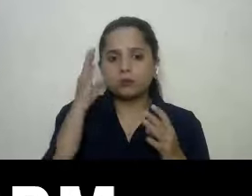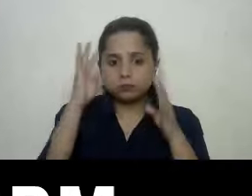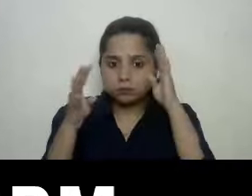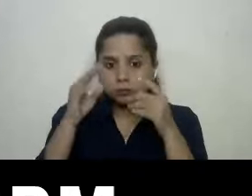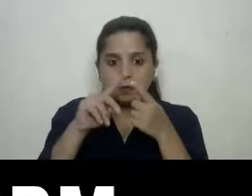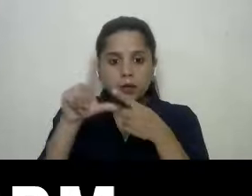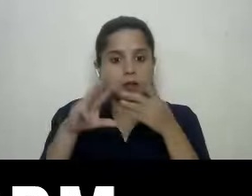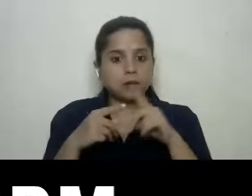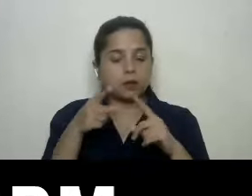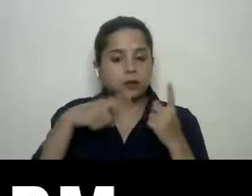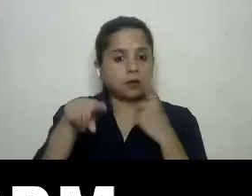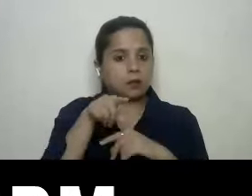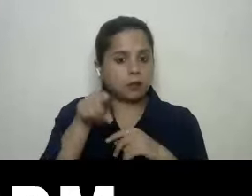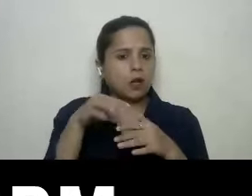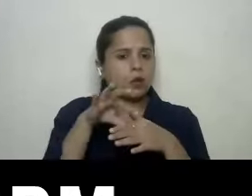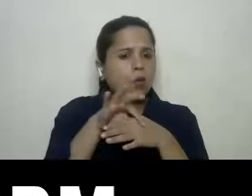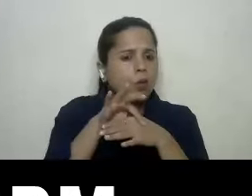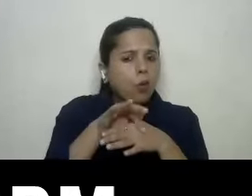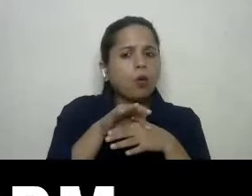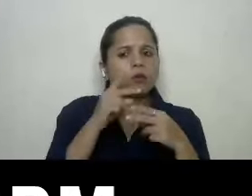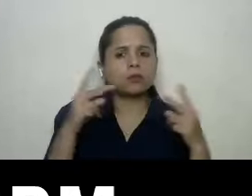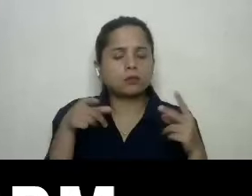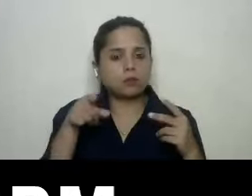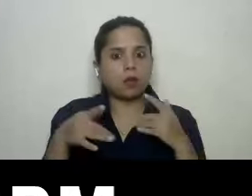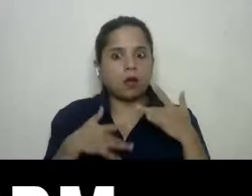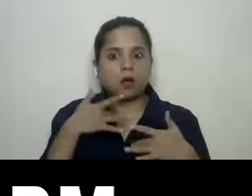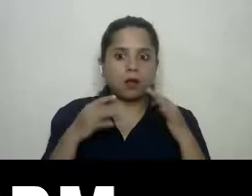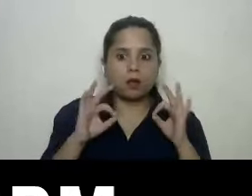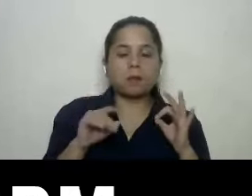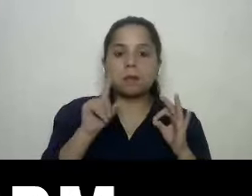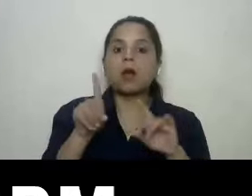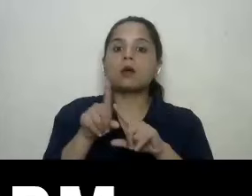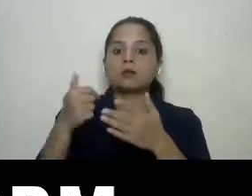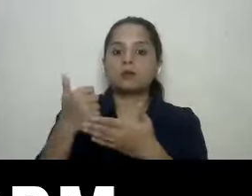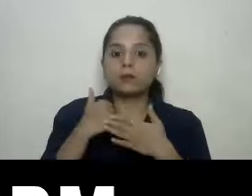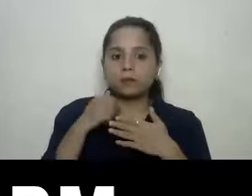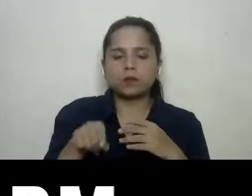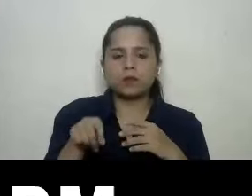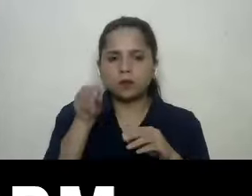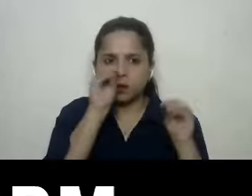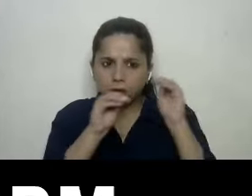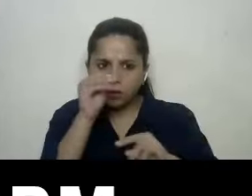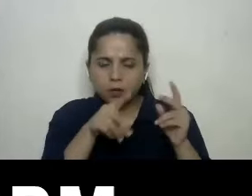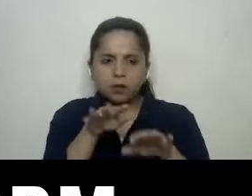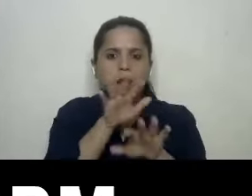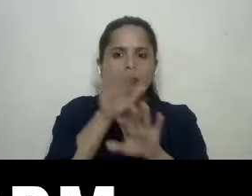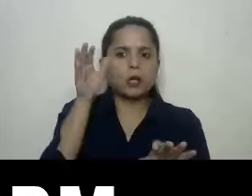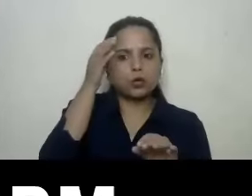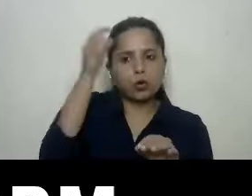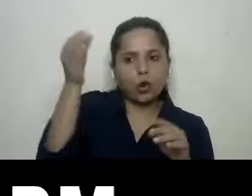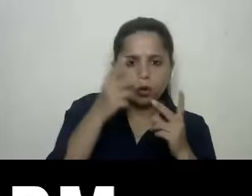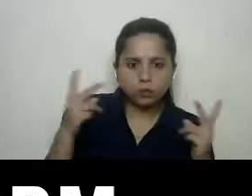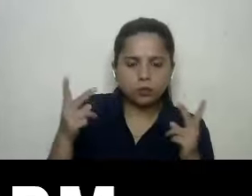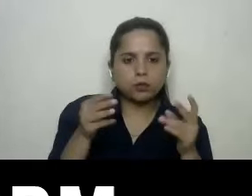the content very engaging but also help in illustrating abstract concepts in